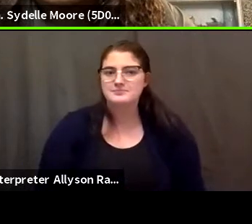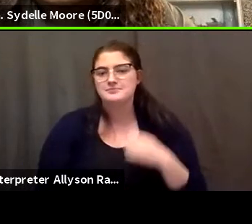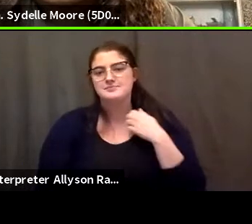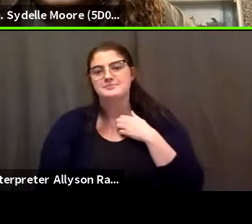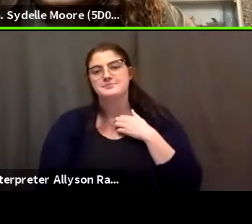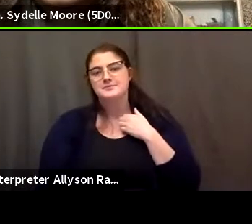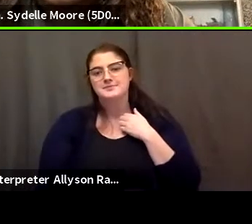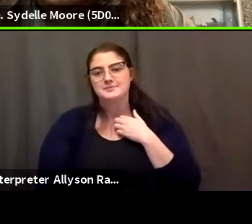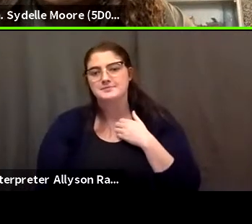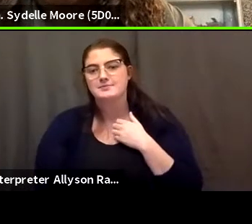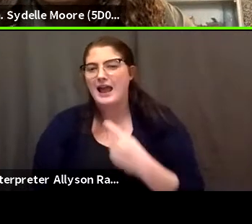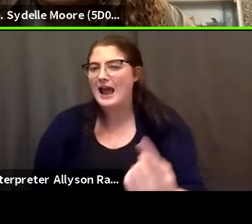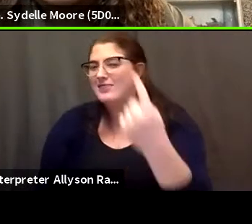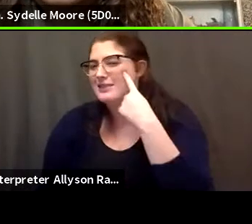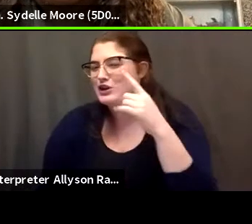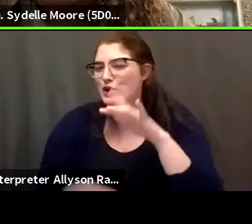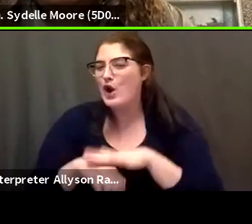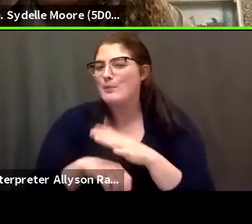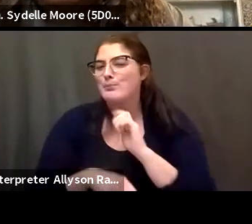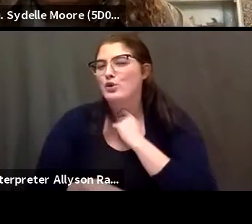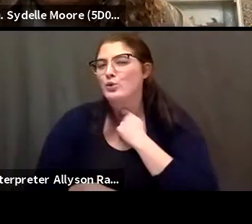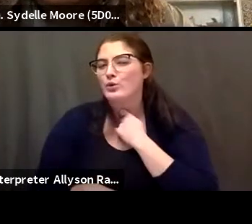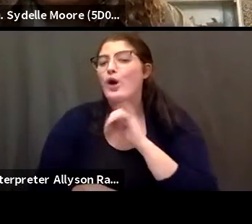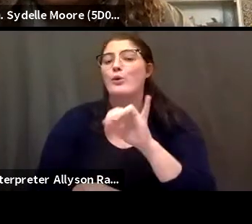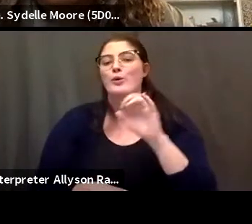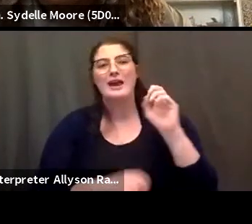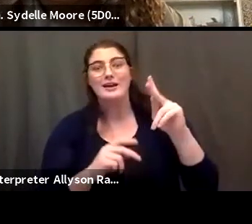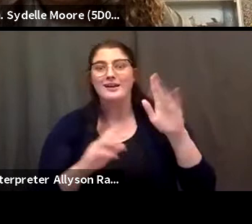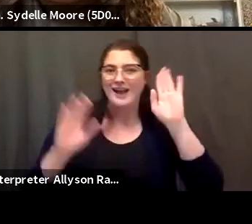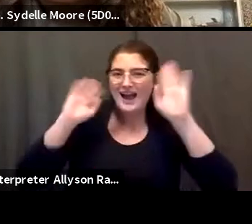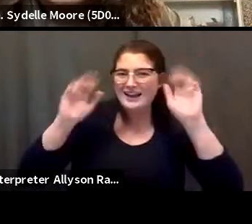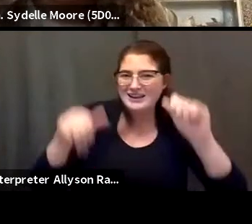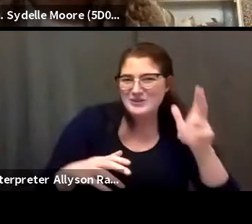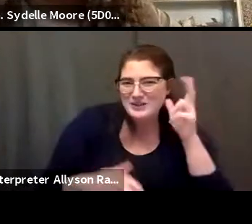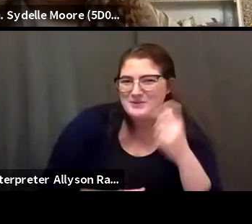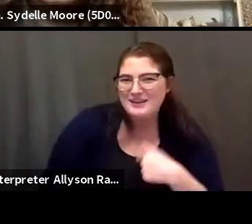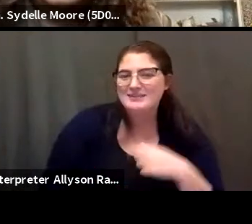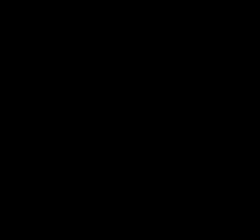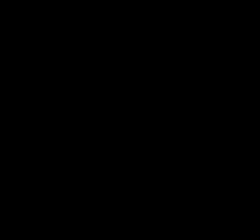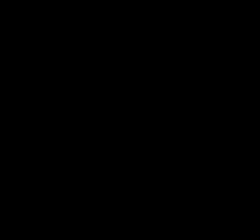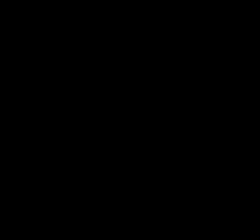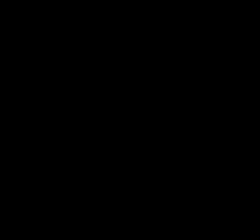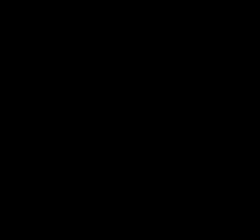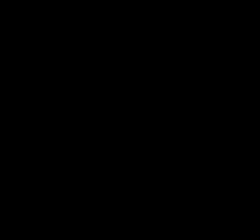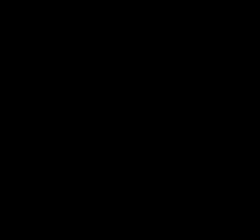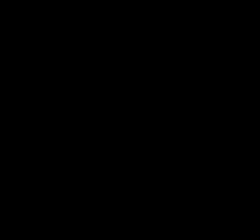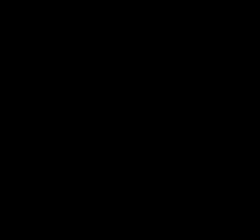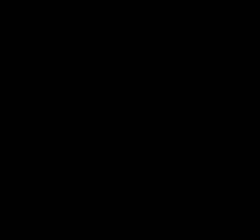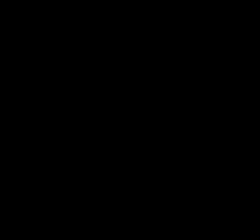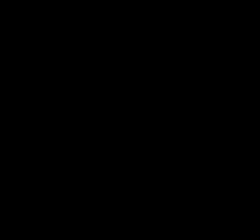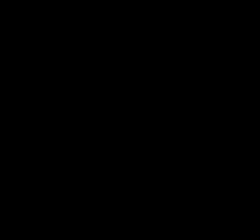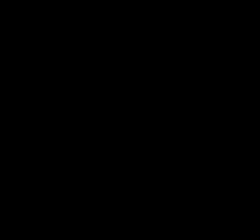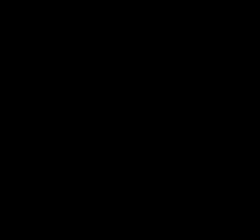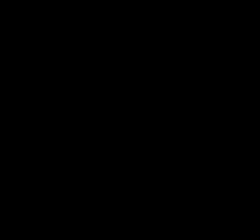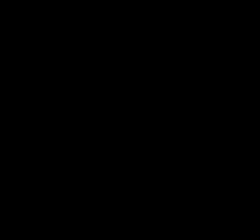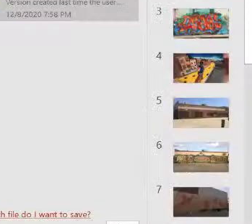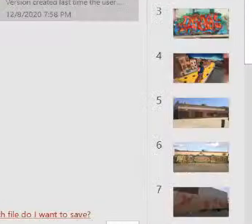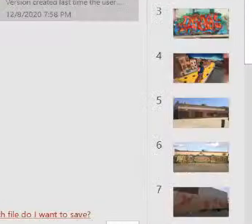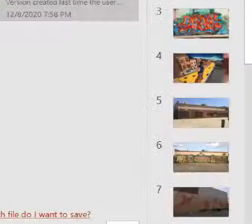I think you're on mute. Okay. Hi, can you hear me? Yes. Yeah. And Okay. you All are right. able to share your